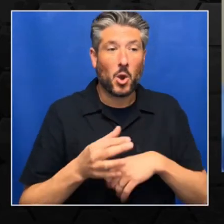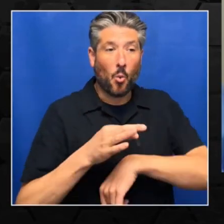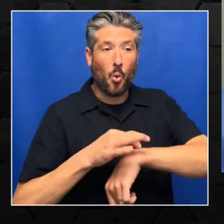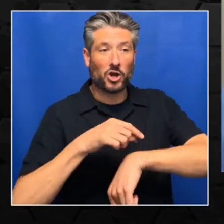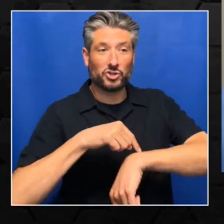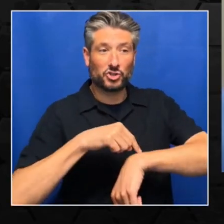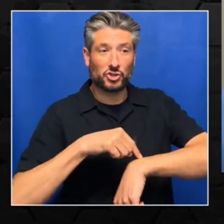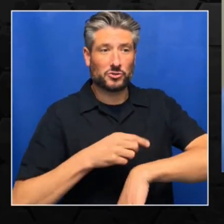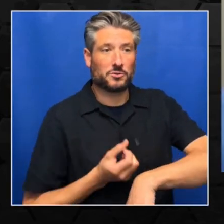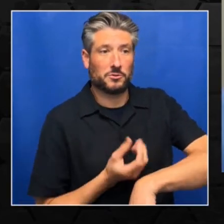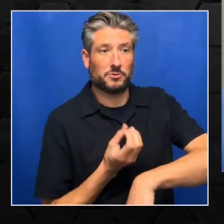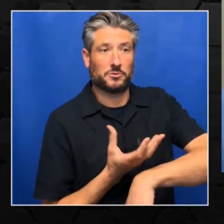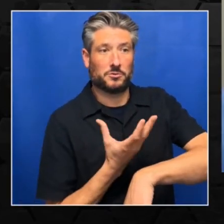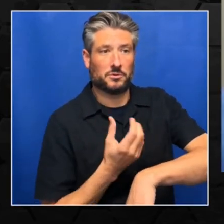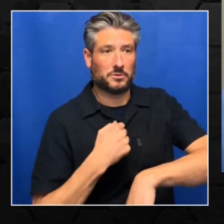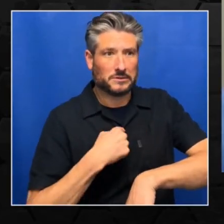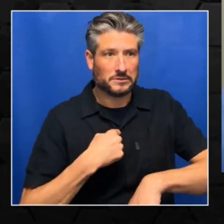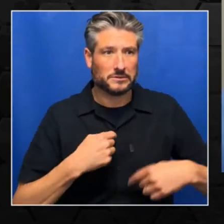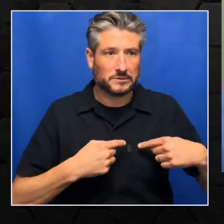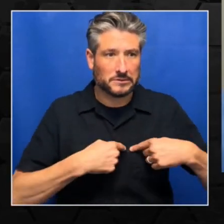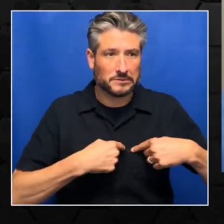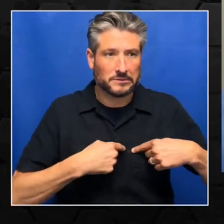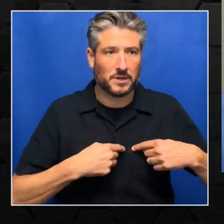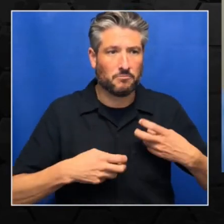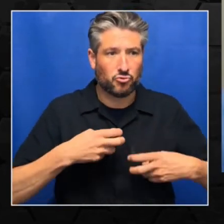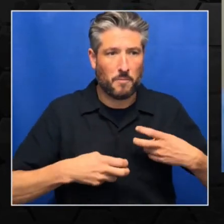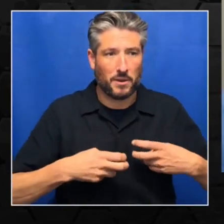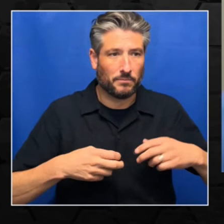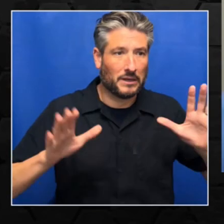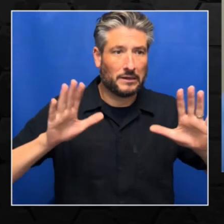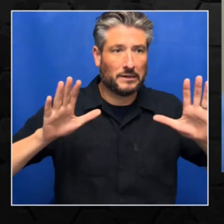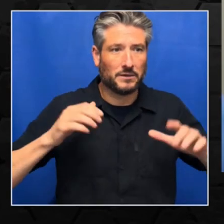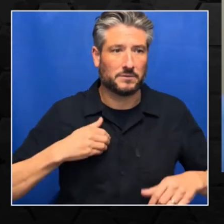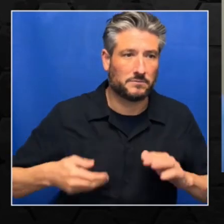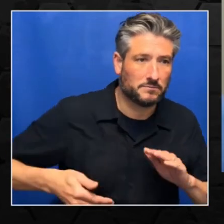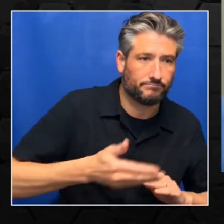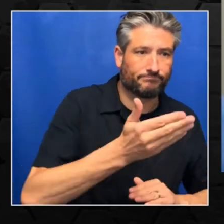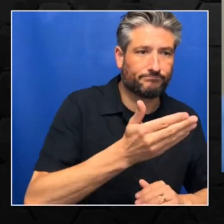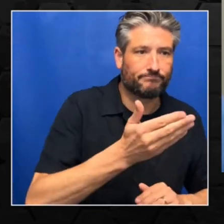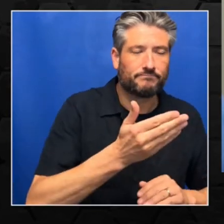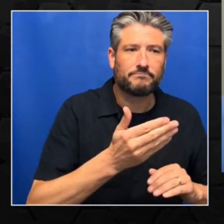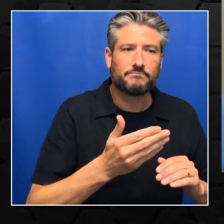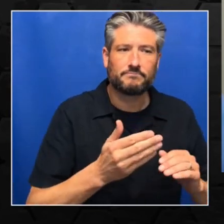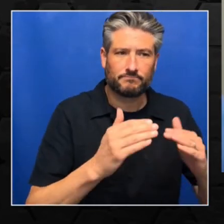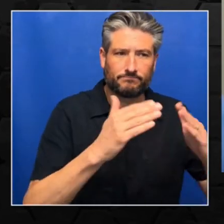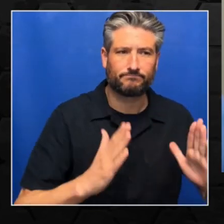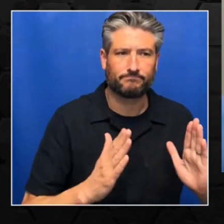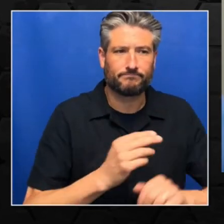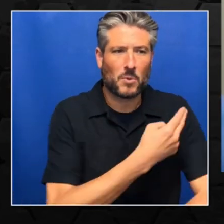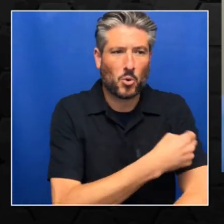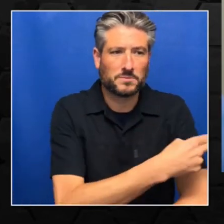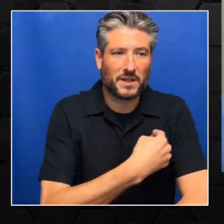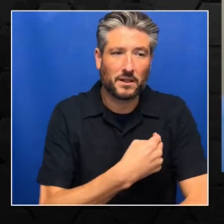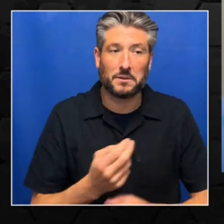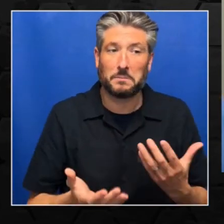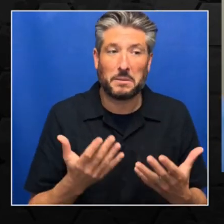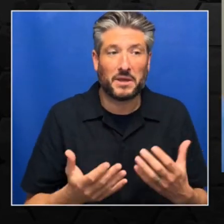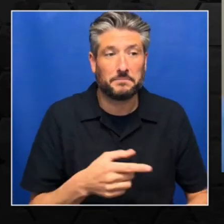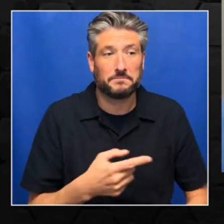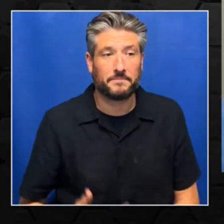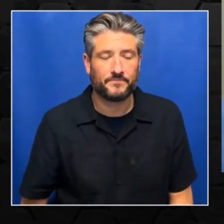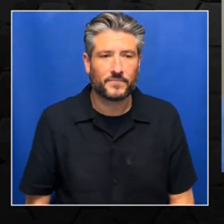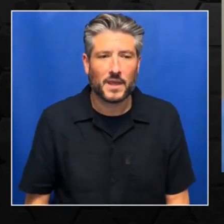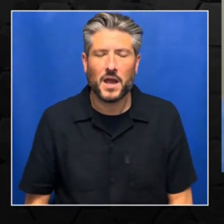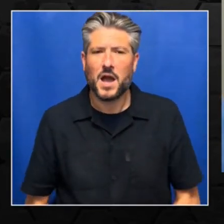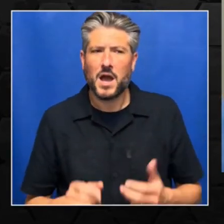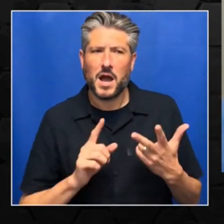go. Exactly. I completely agree on that. Stephen, do you have any questions to share? There's one question I think